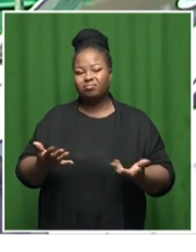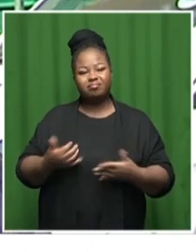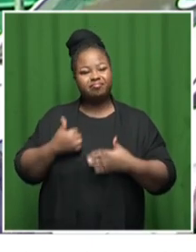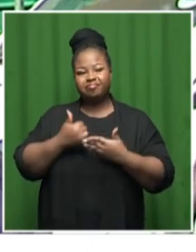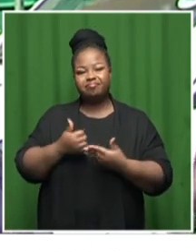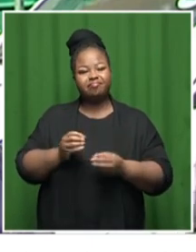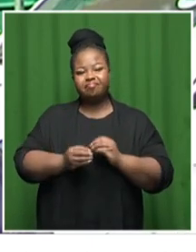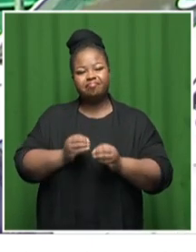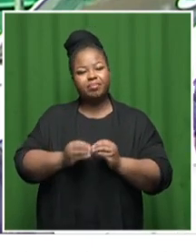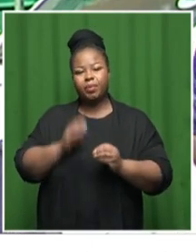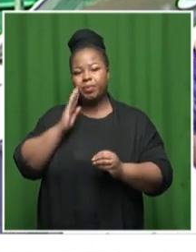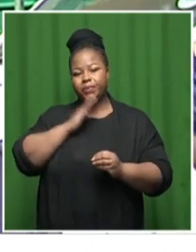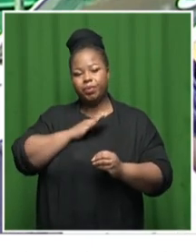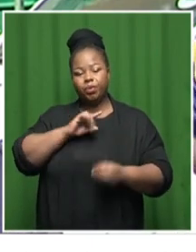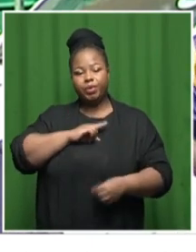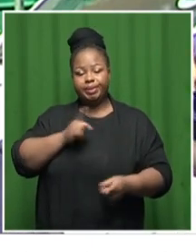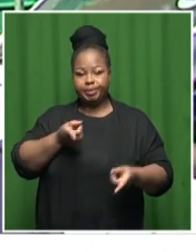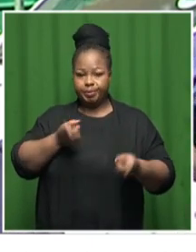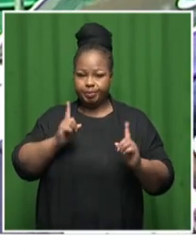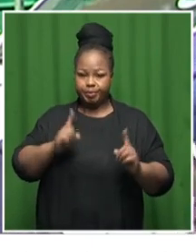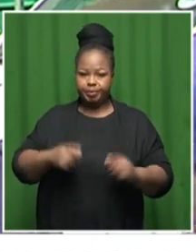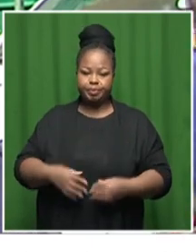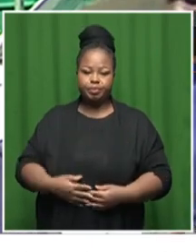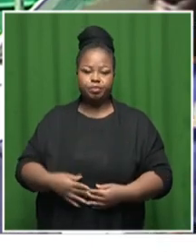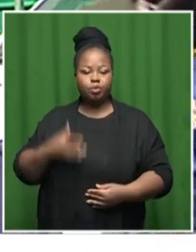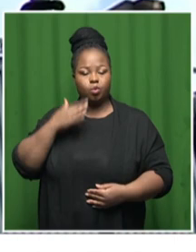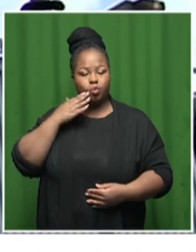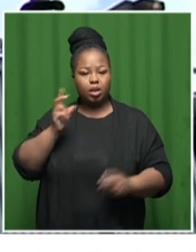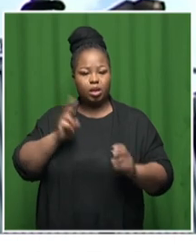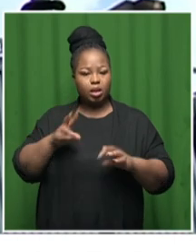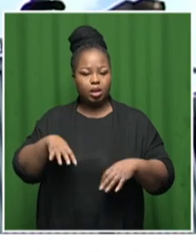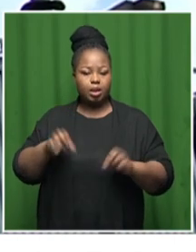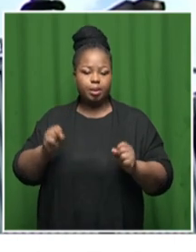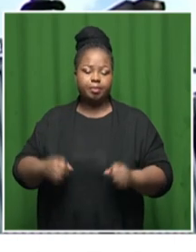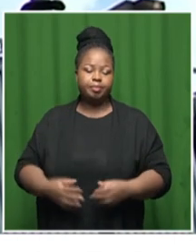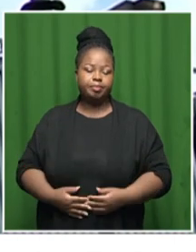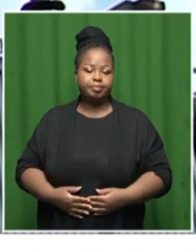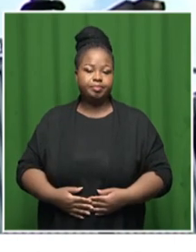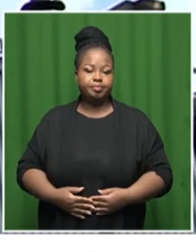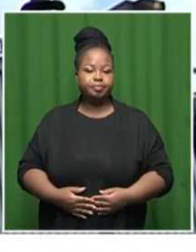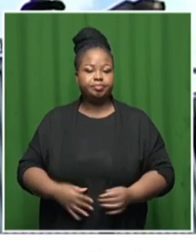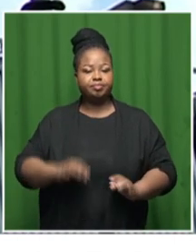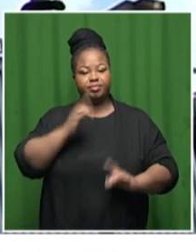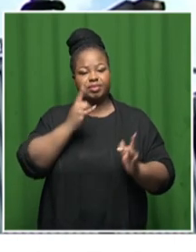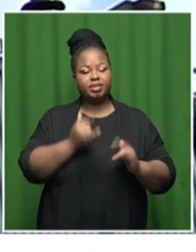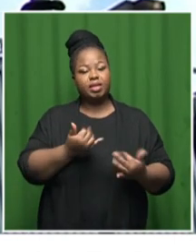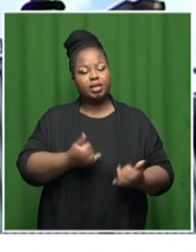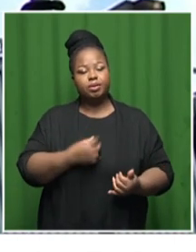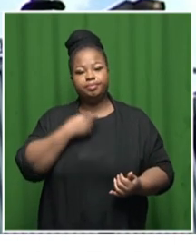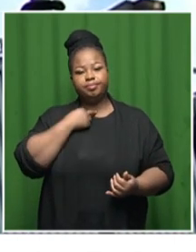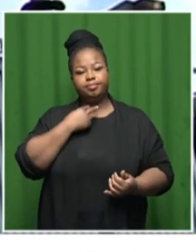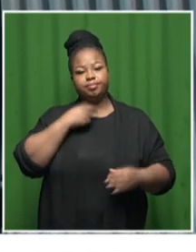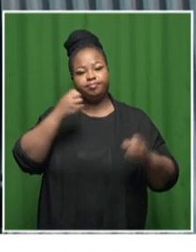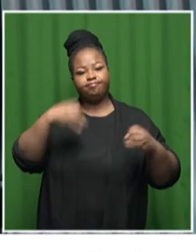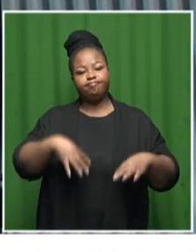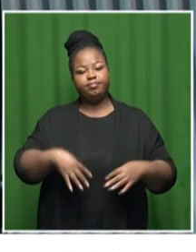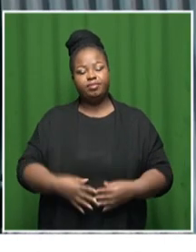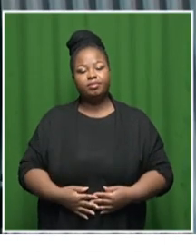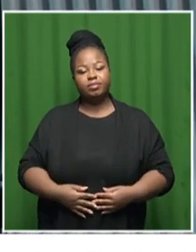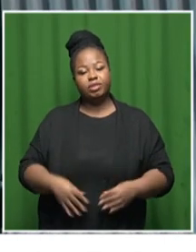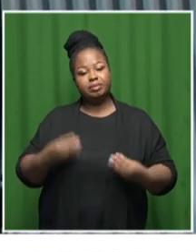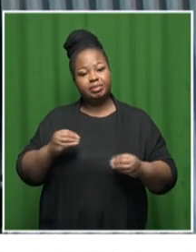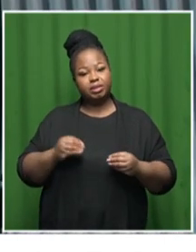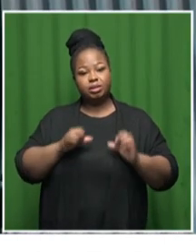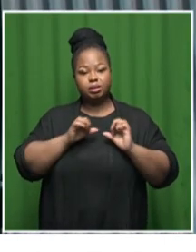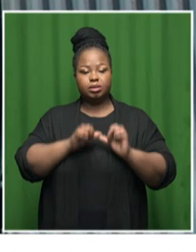being done because of the dangers that are involved during load shedding. While the city battles to keep the lights on,